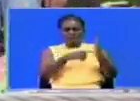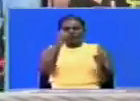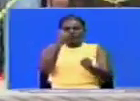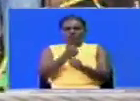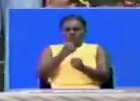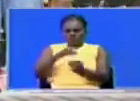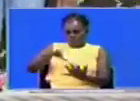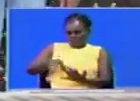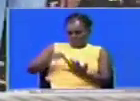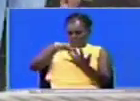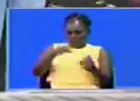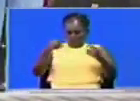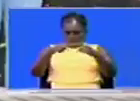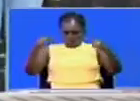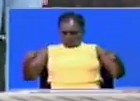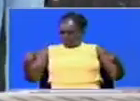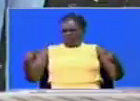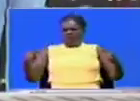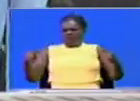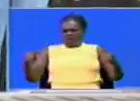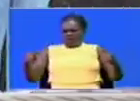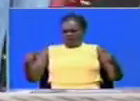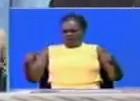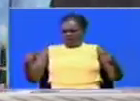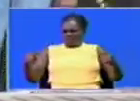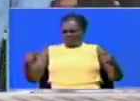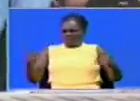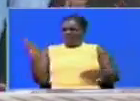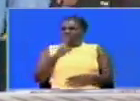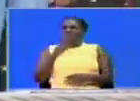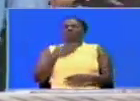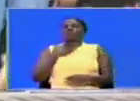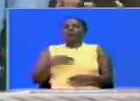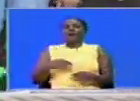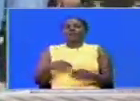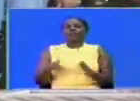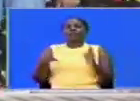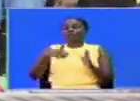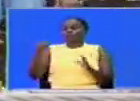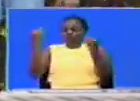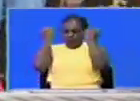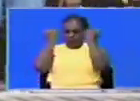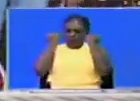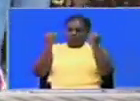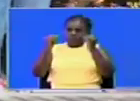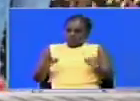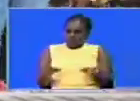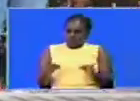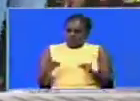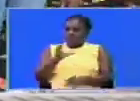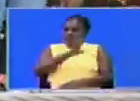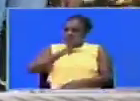the nominations. Opposition coalition, on the other hand, has threatened to seek legal redress if the electoral body agrees